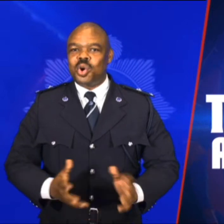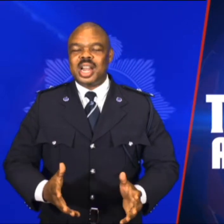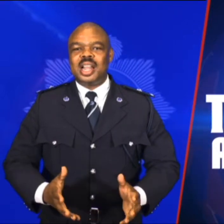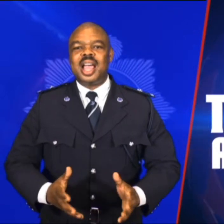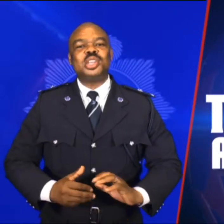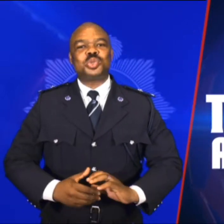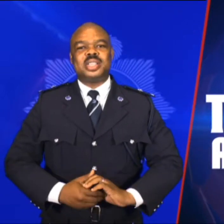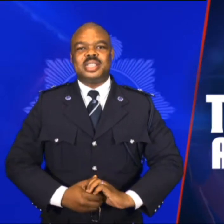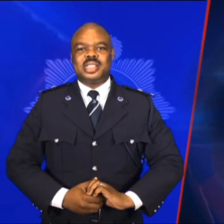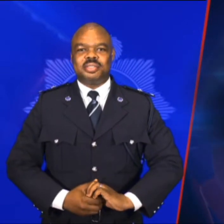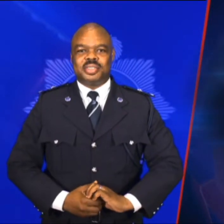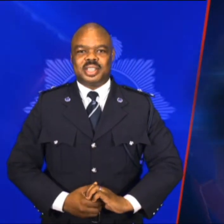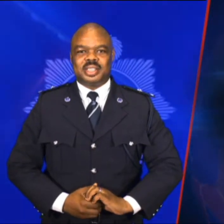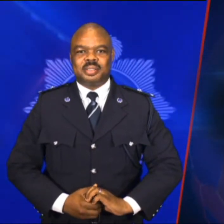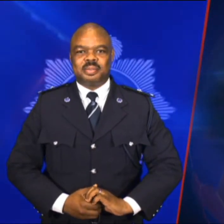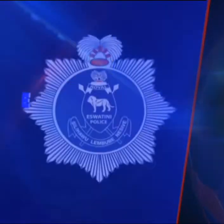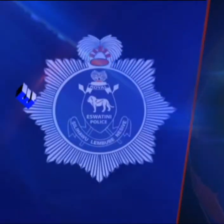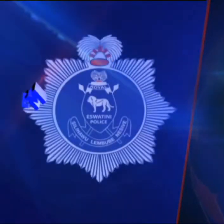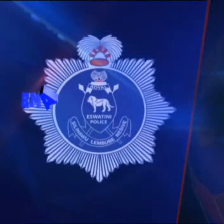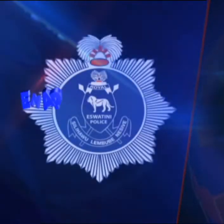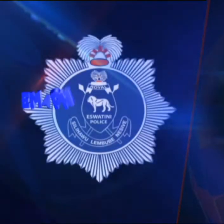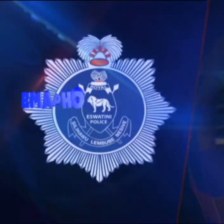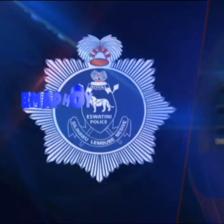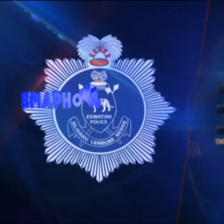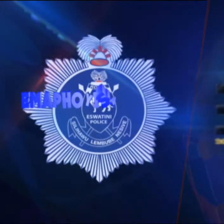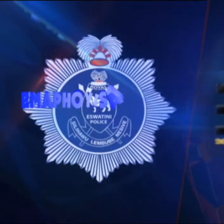sihambama khona la Eswatini TV.